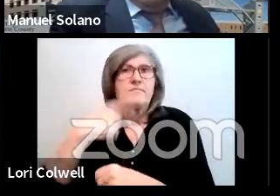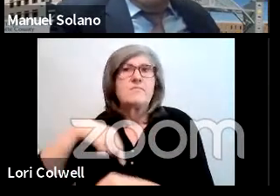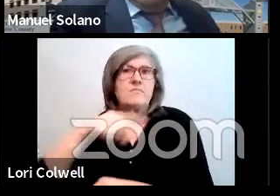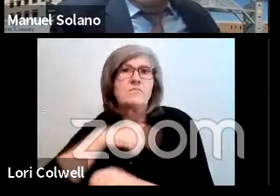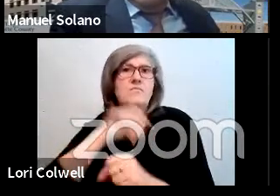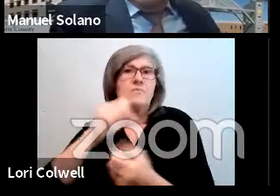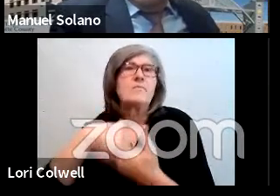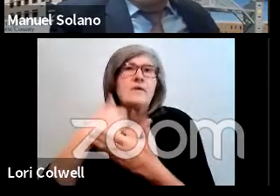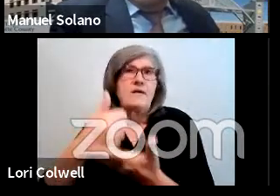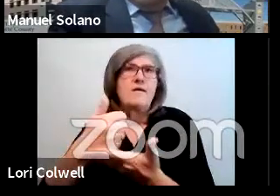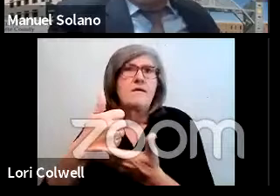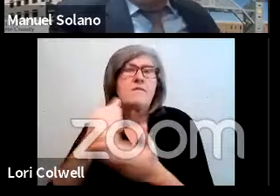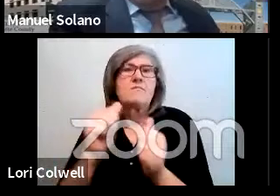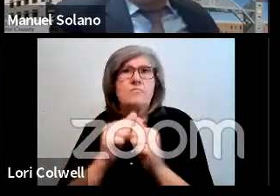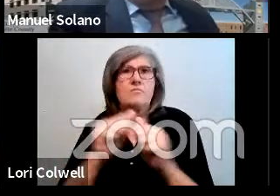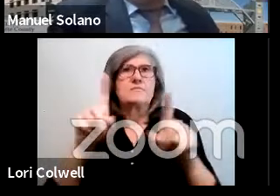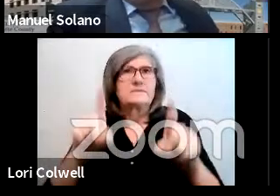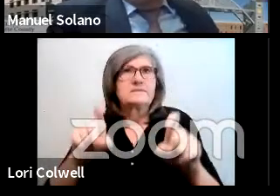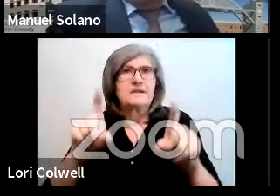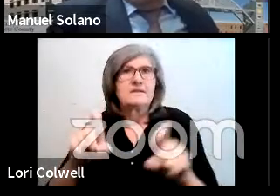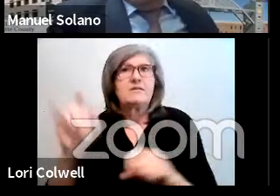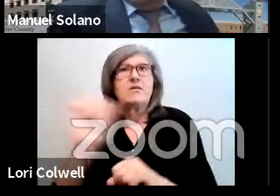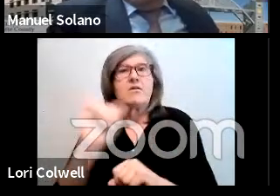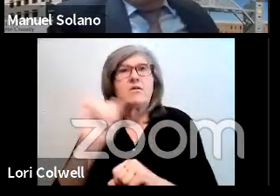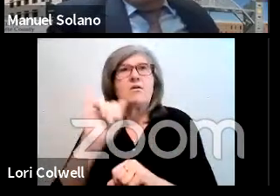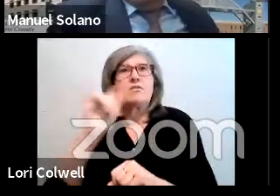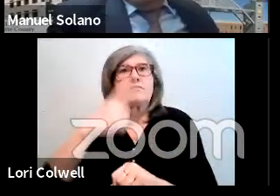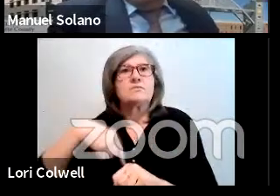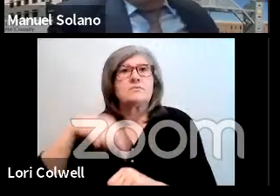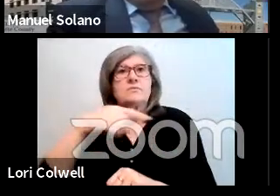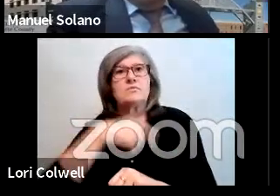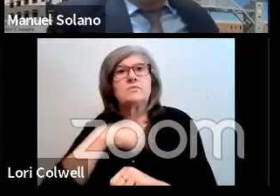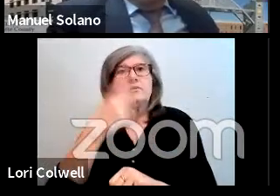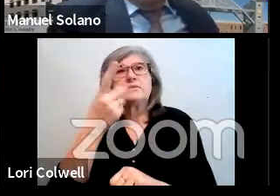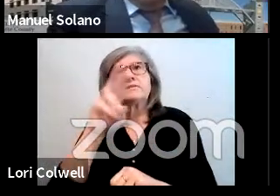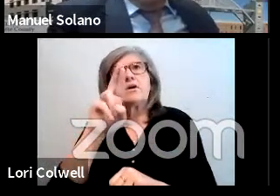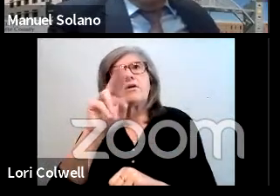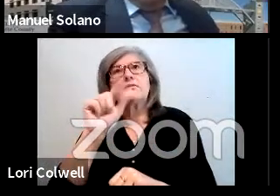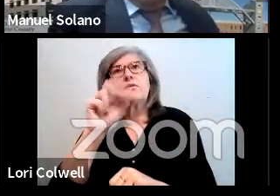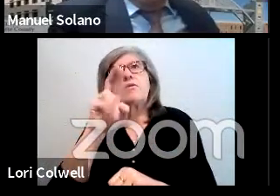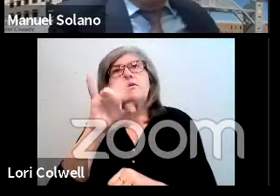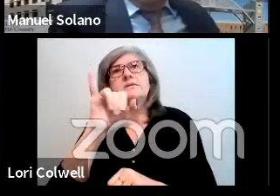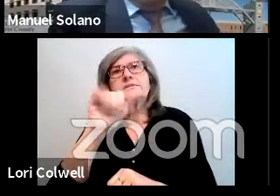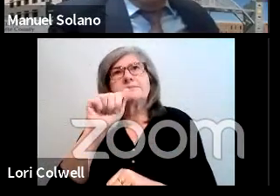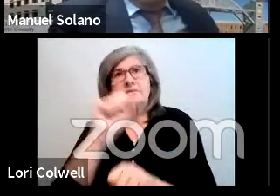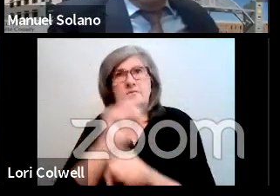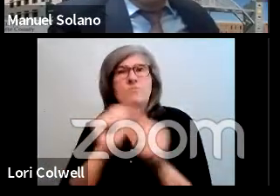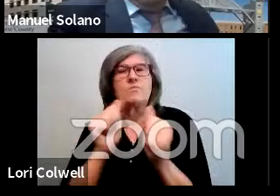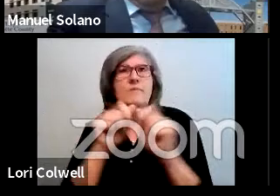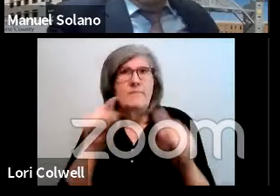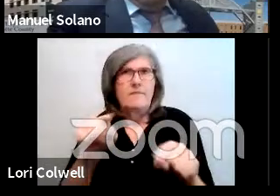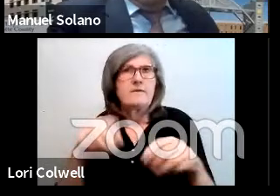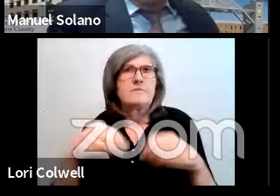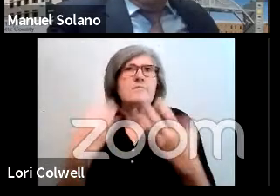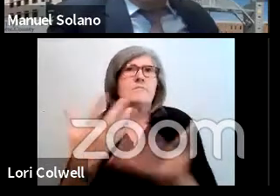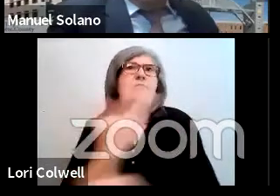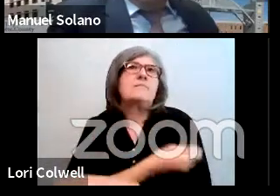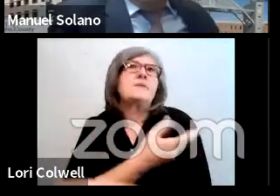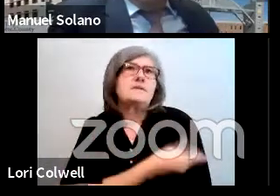help them with testing. Also, Dr. Garcia is working with them to provide vaccine as